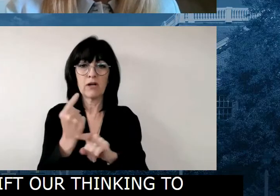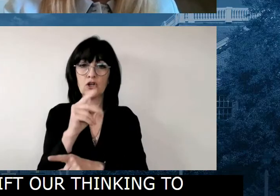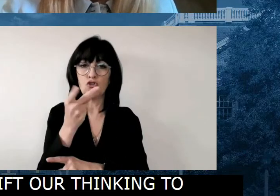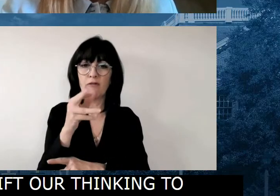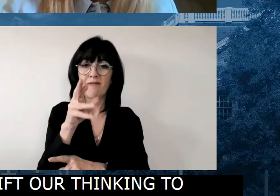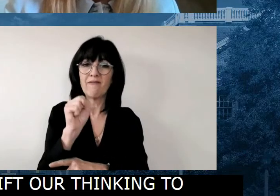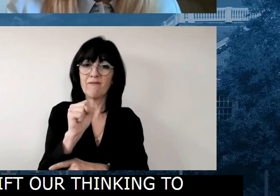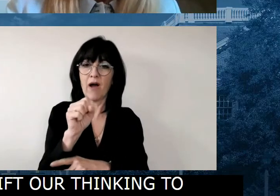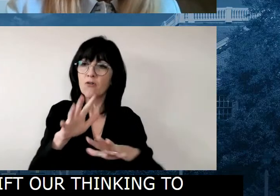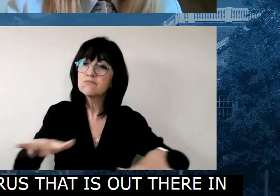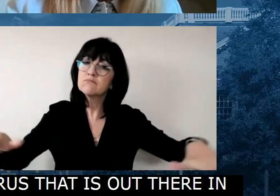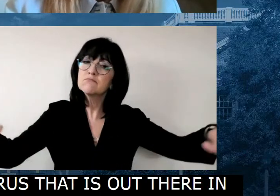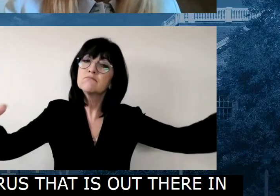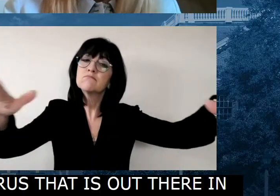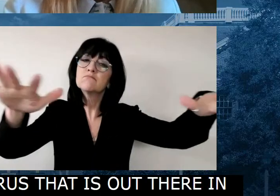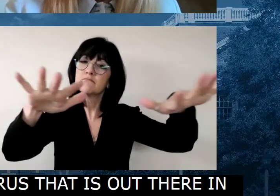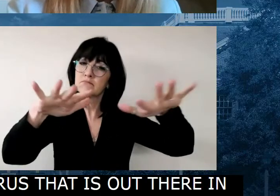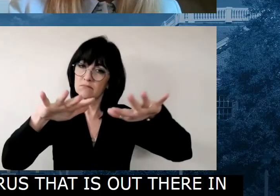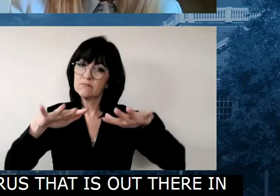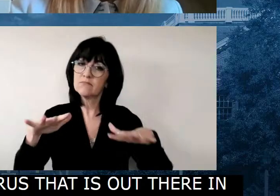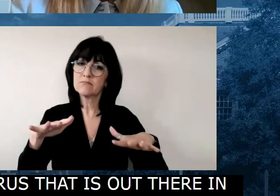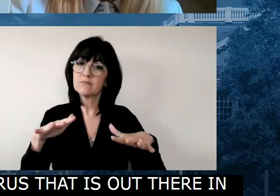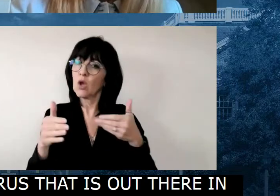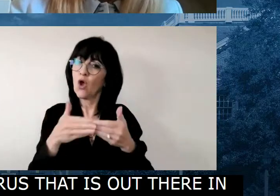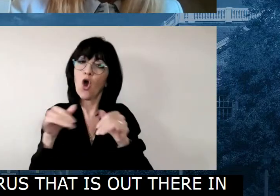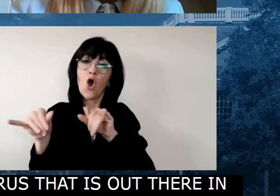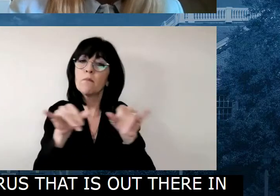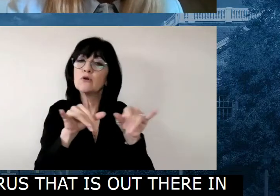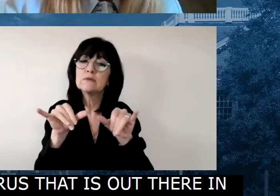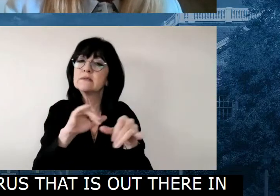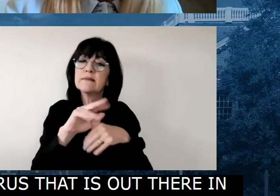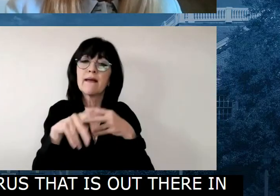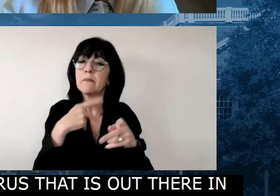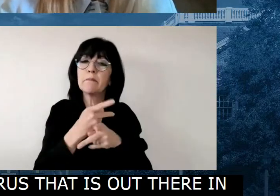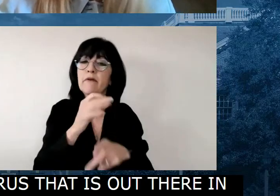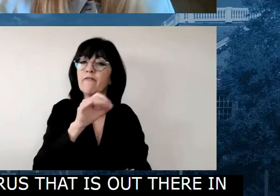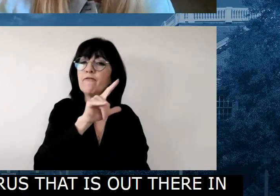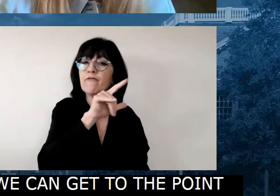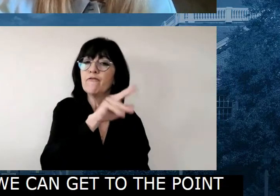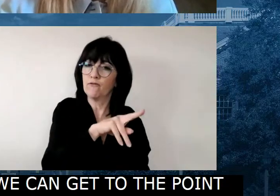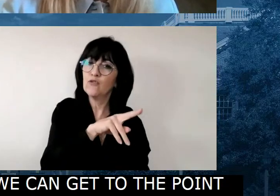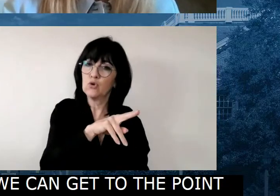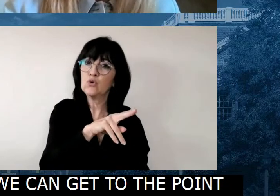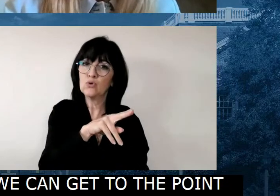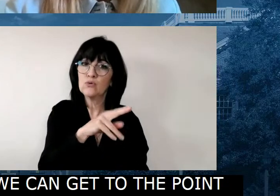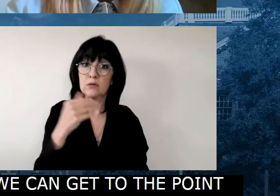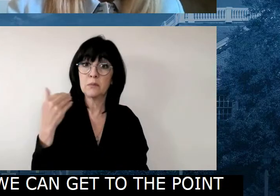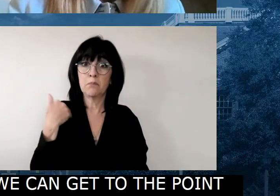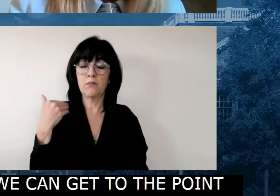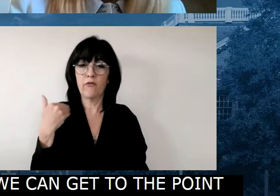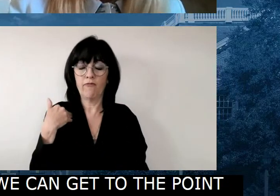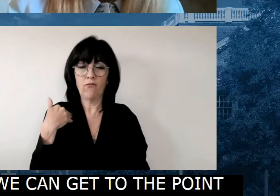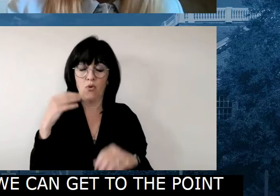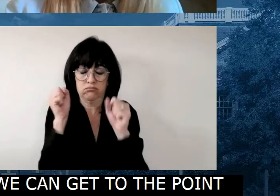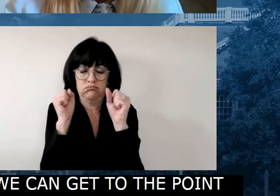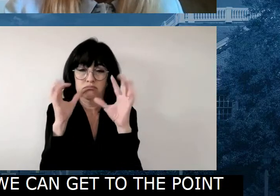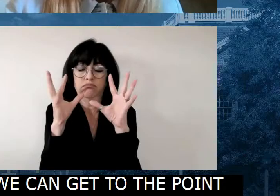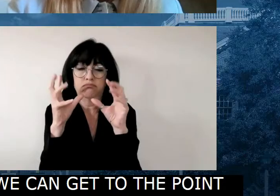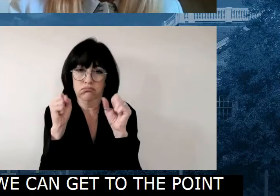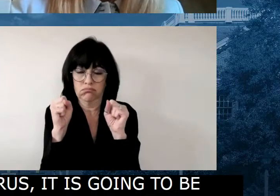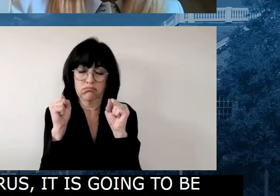can get to the point where it is considered a regular virus. It's going to be important that people can